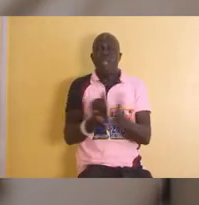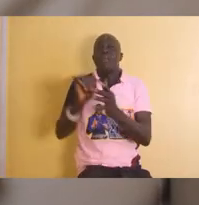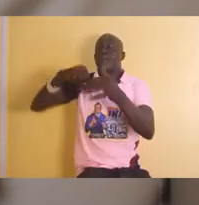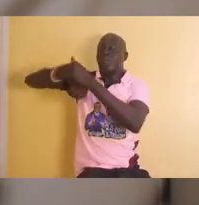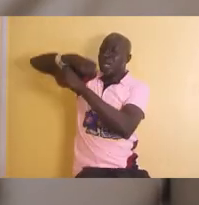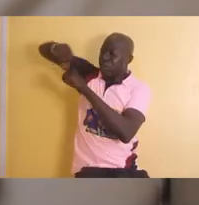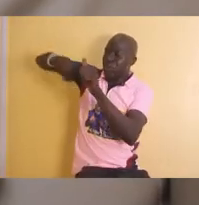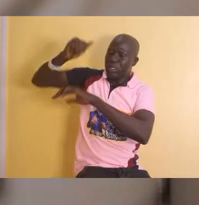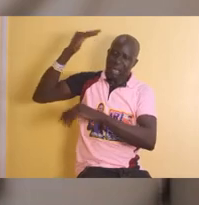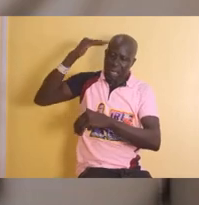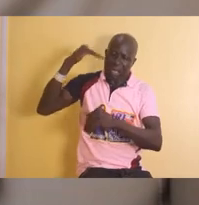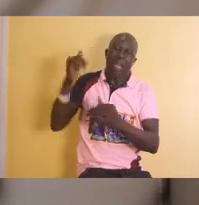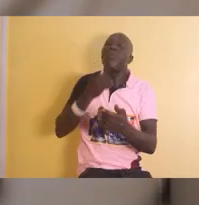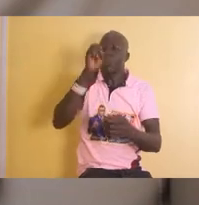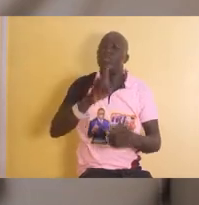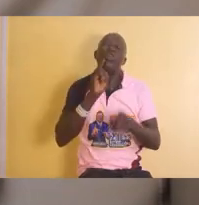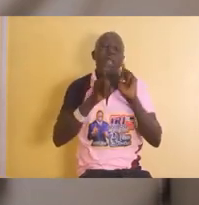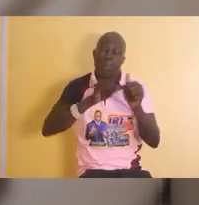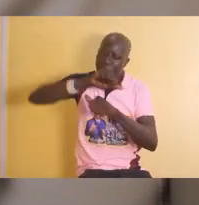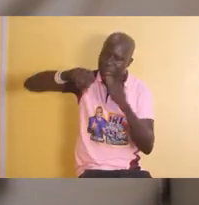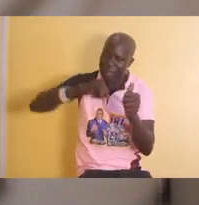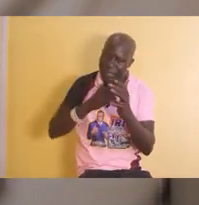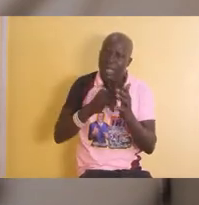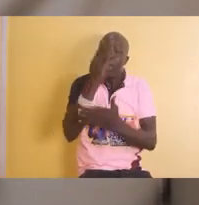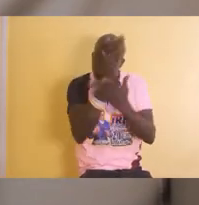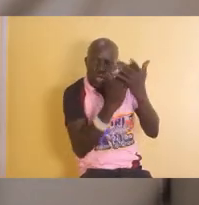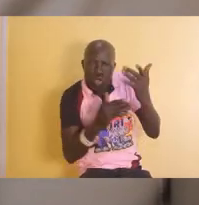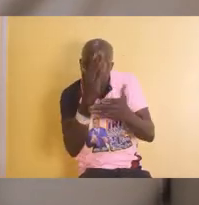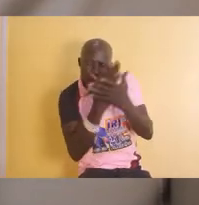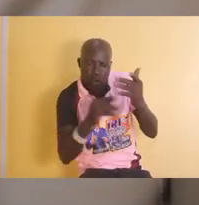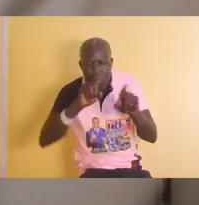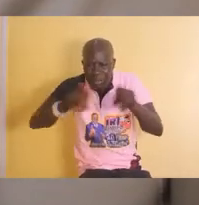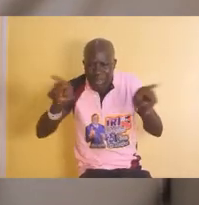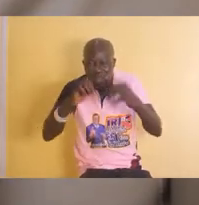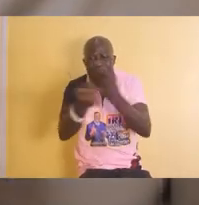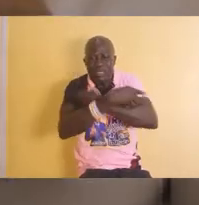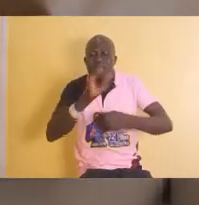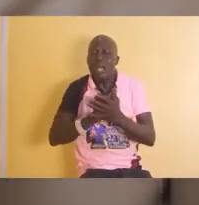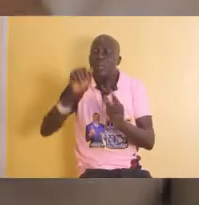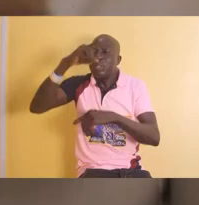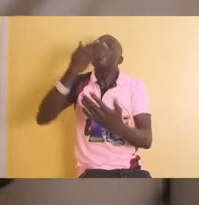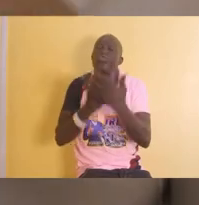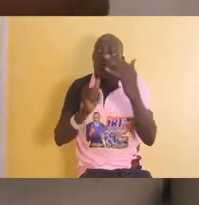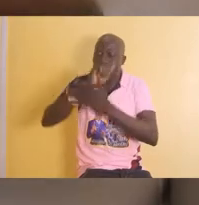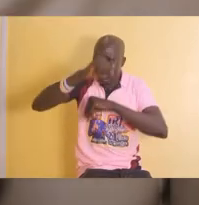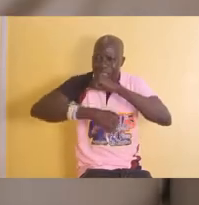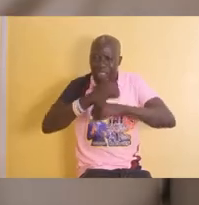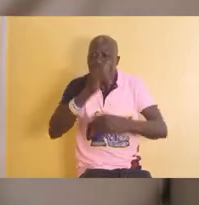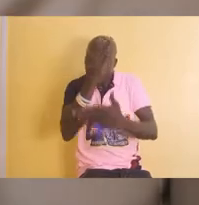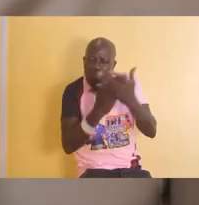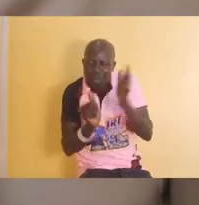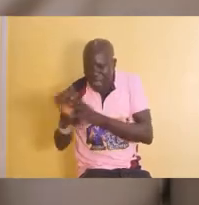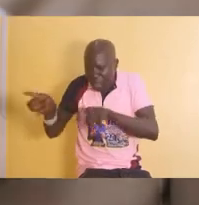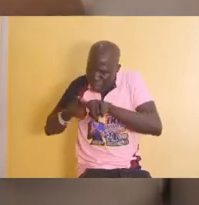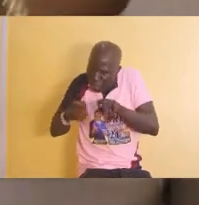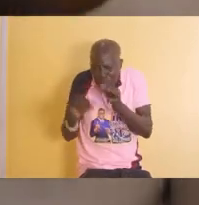was an anointed me o bodo ma so npa. I must talk about it. Awon ojo kan be ton da anu odun. There are some days that are here. Awon ojo kan to ku there ka to.